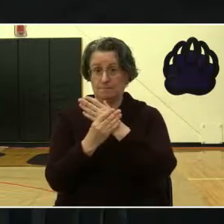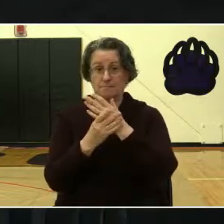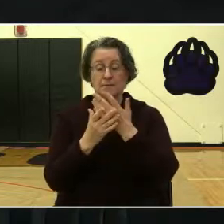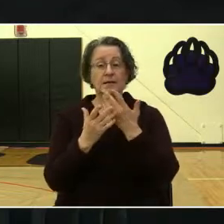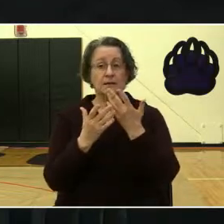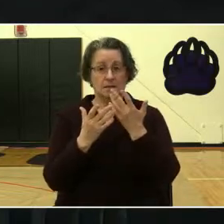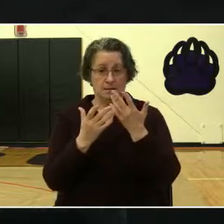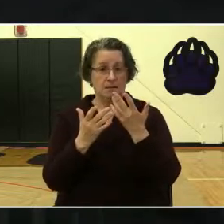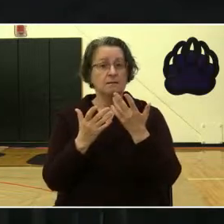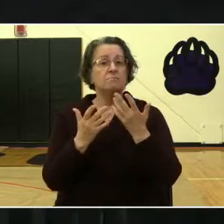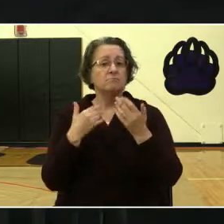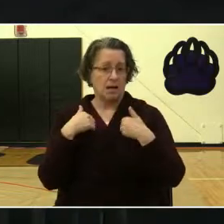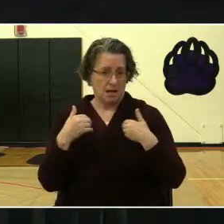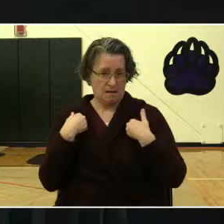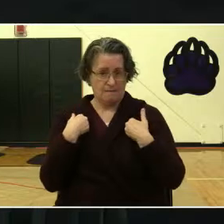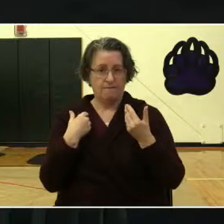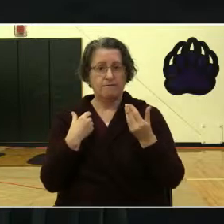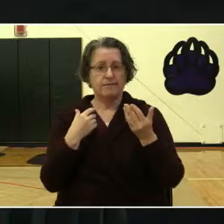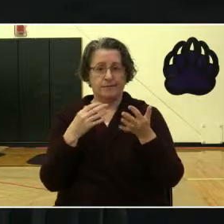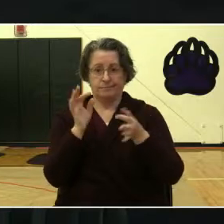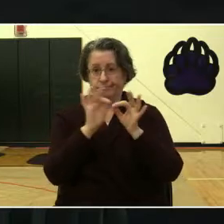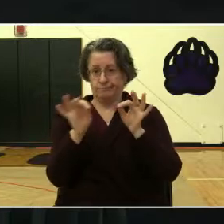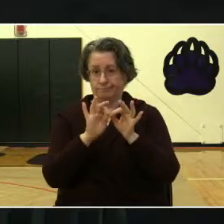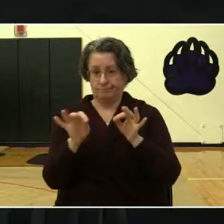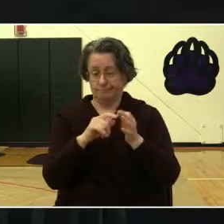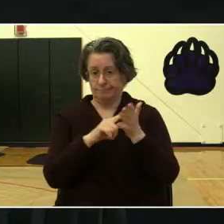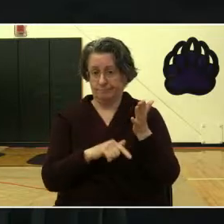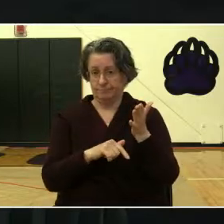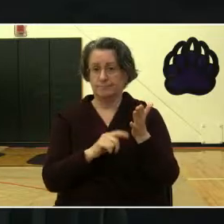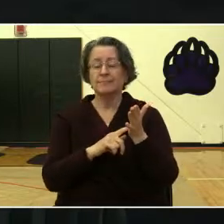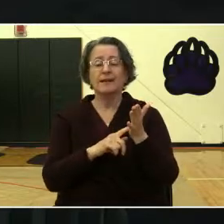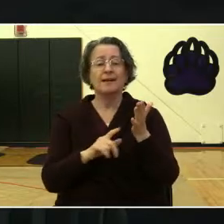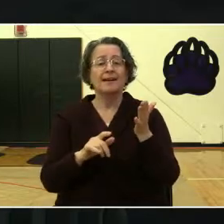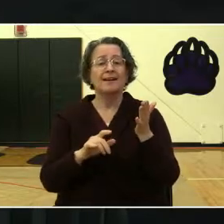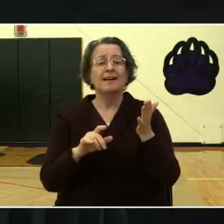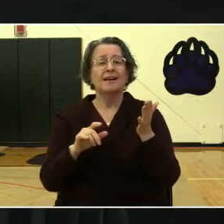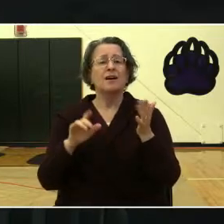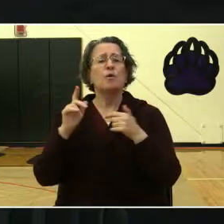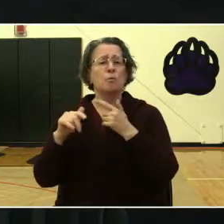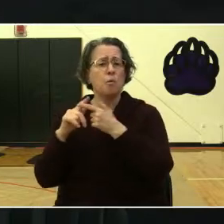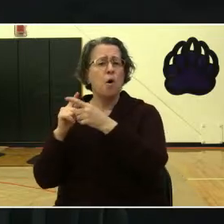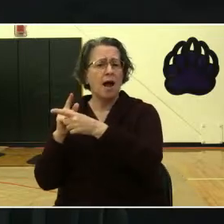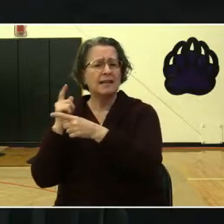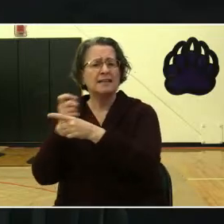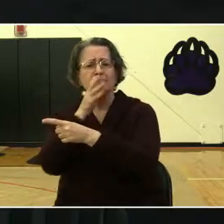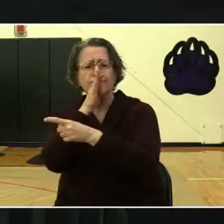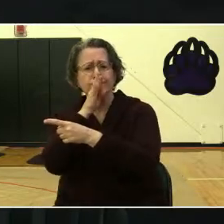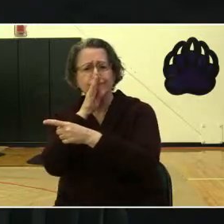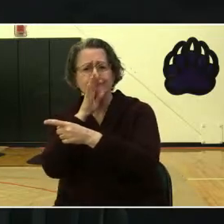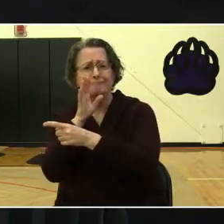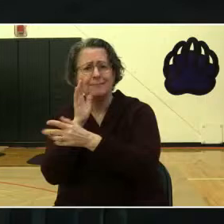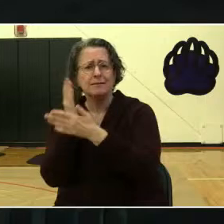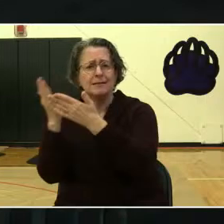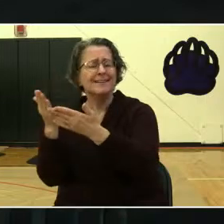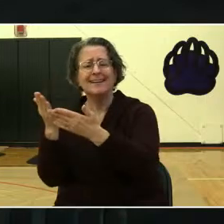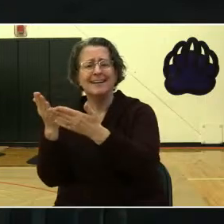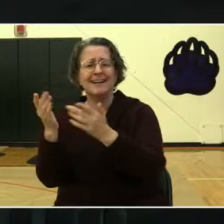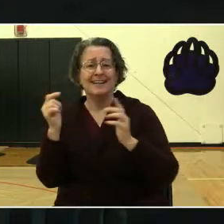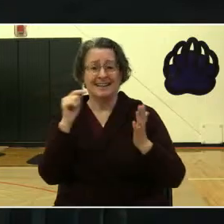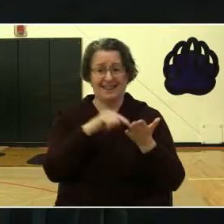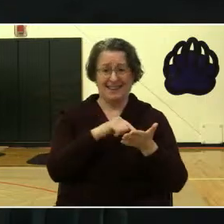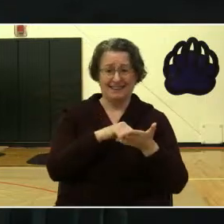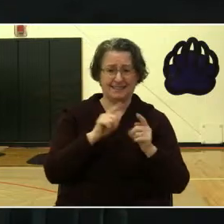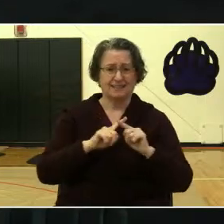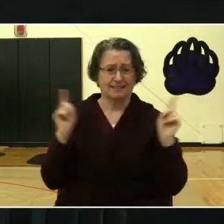been submitted it's somewhat different from as originally proposed but